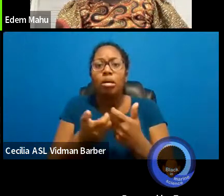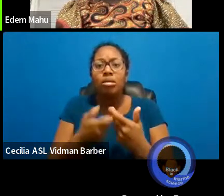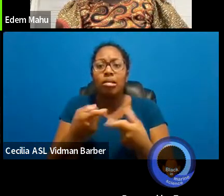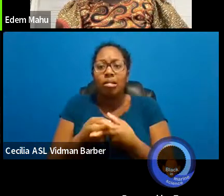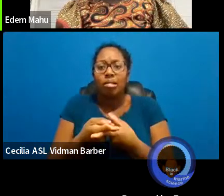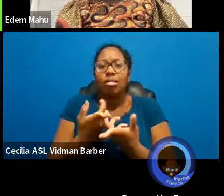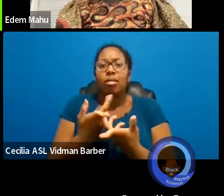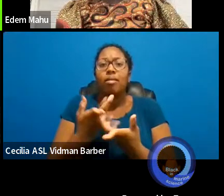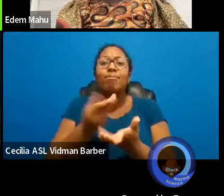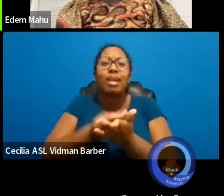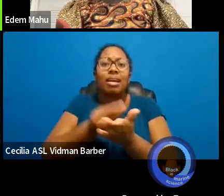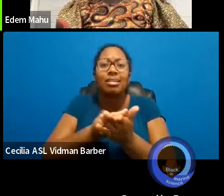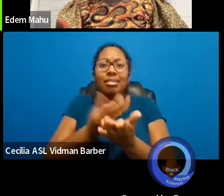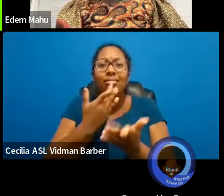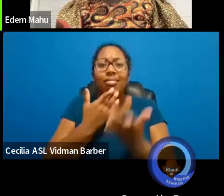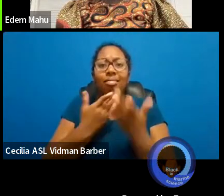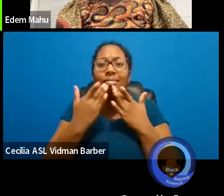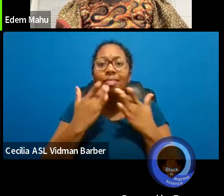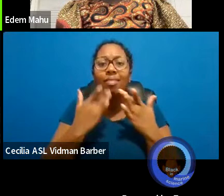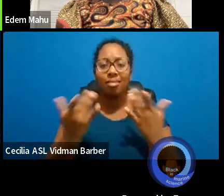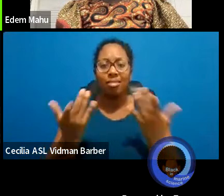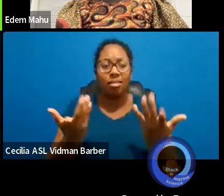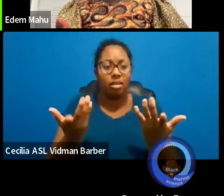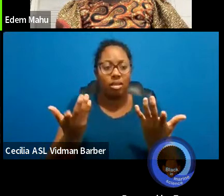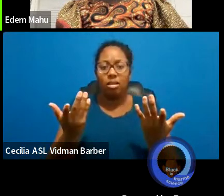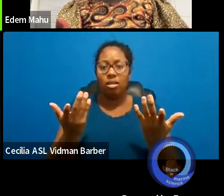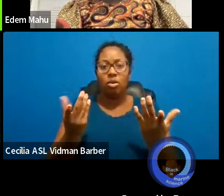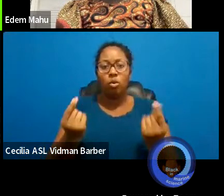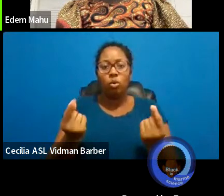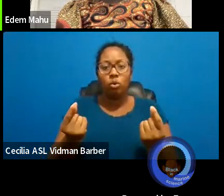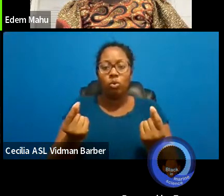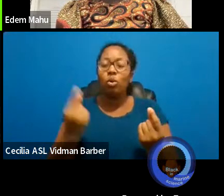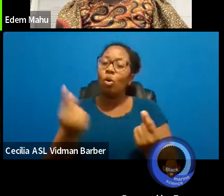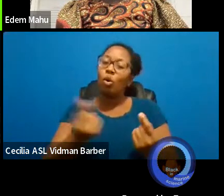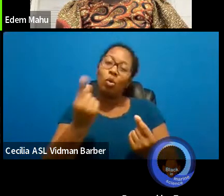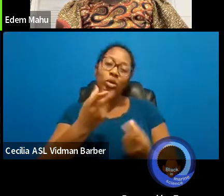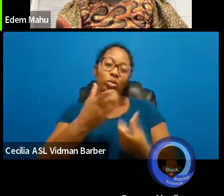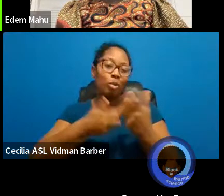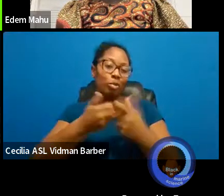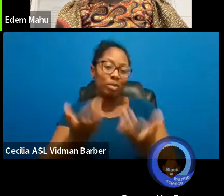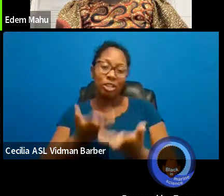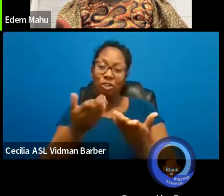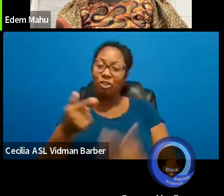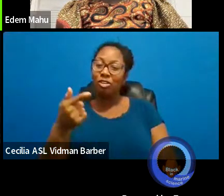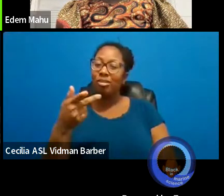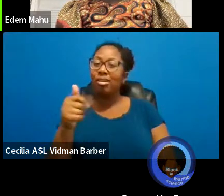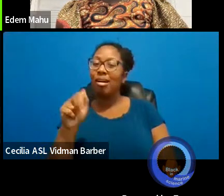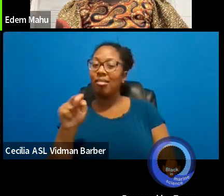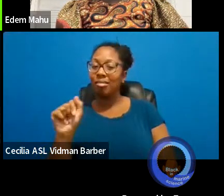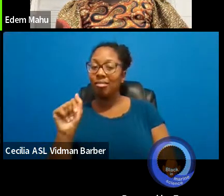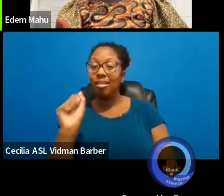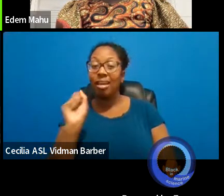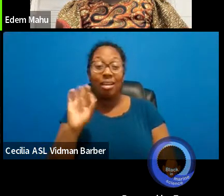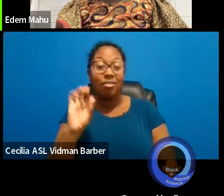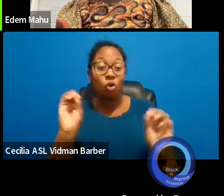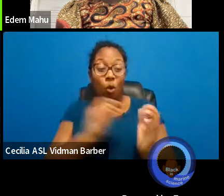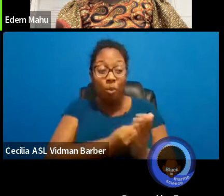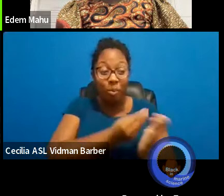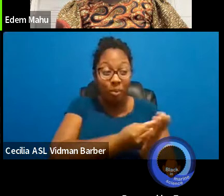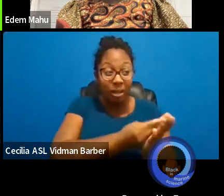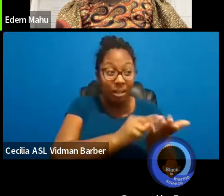funding. So it's always a problem for us back here in Ghana. If you don't have the funding, that means you